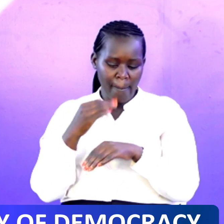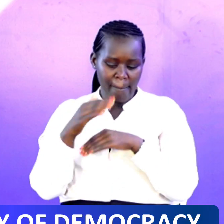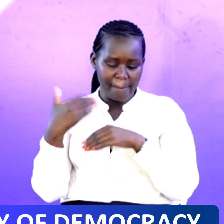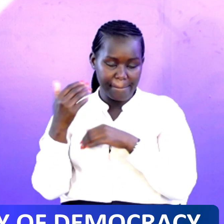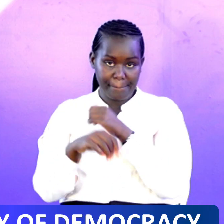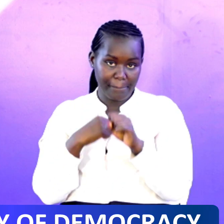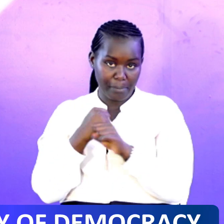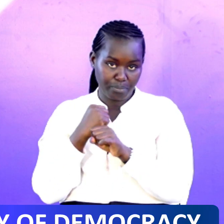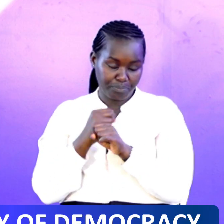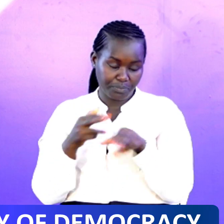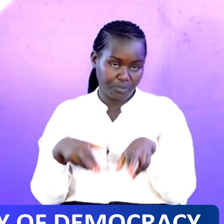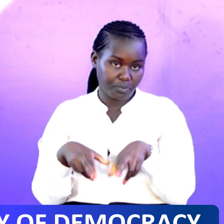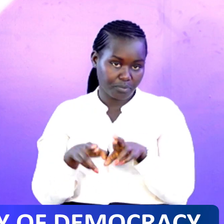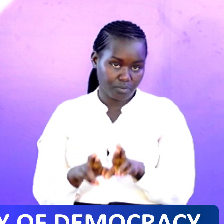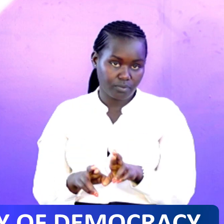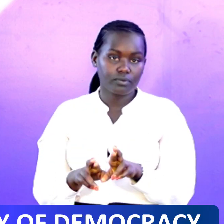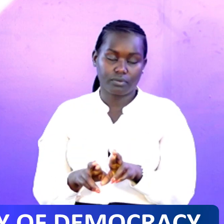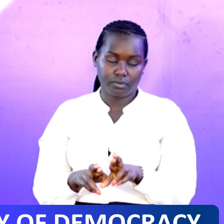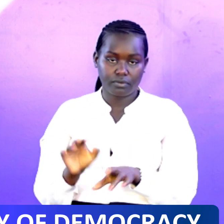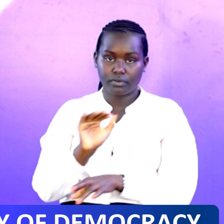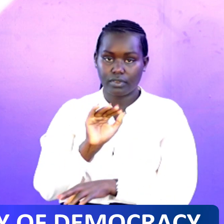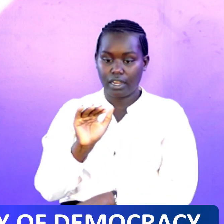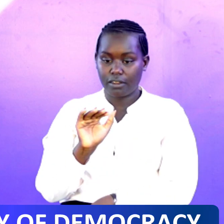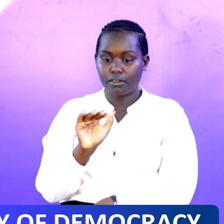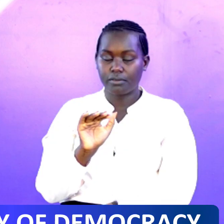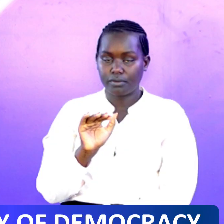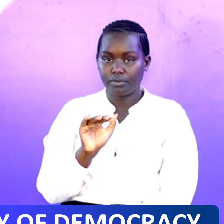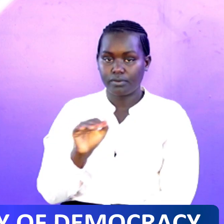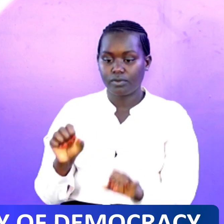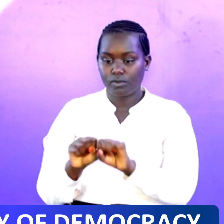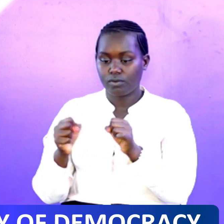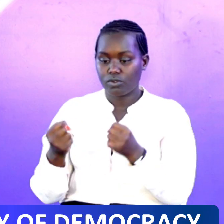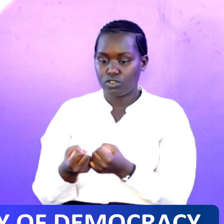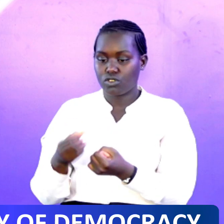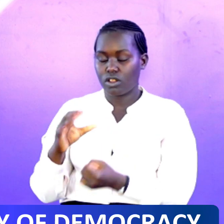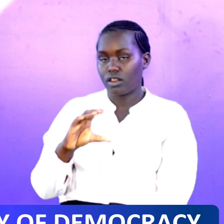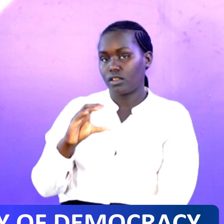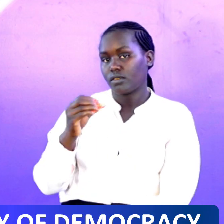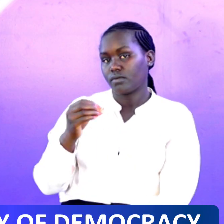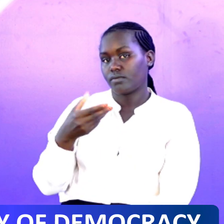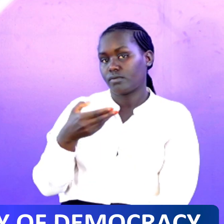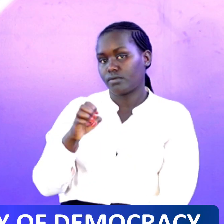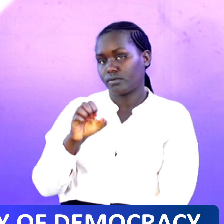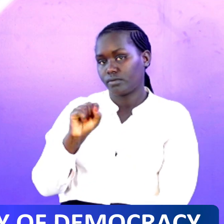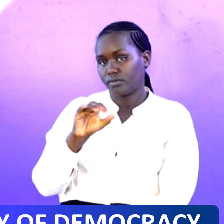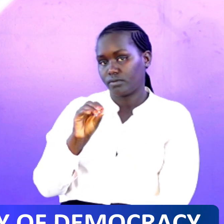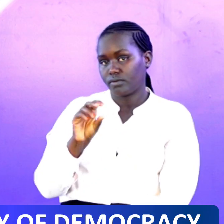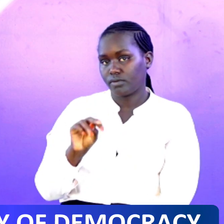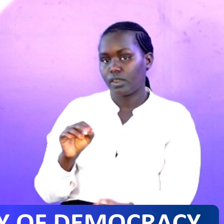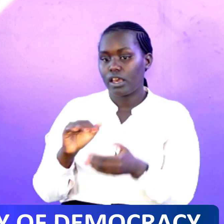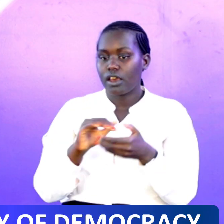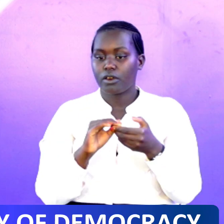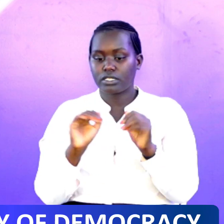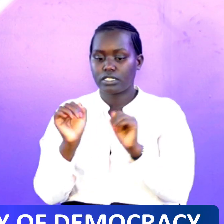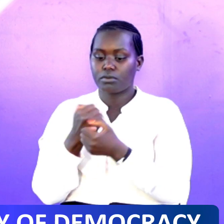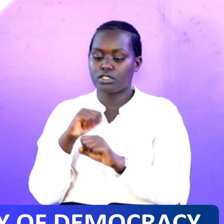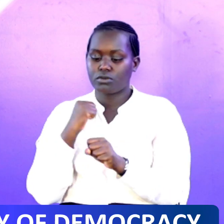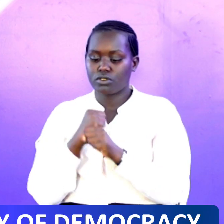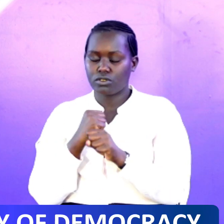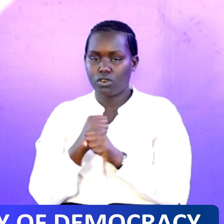didn't see what they do with that money. And lastly, social cohesion. Democracy cannot work if we don't feel